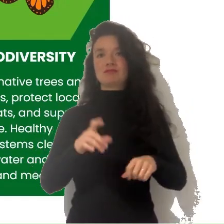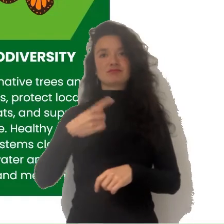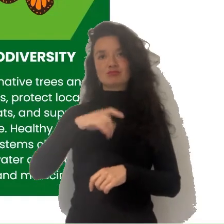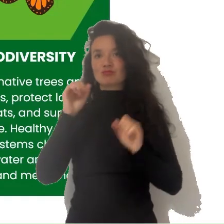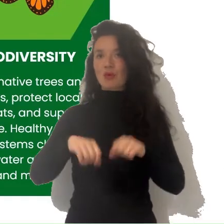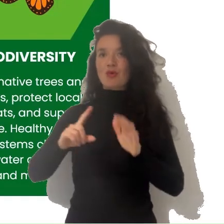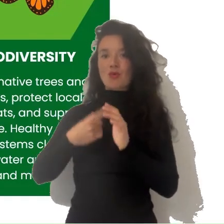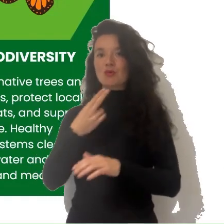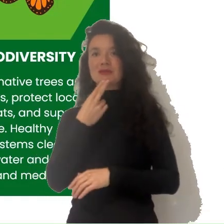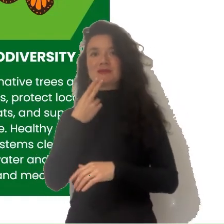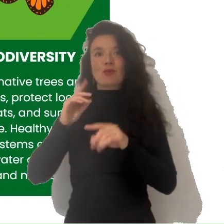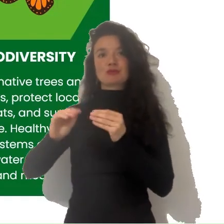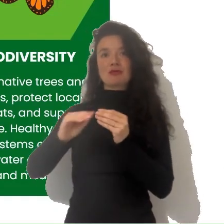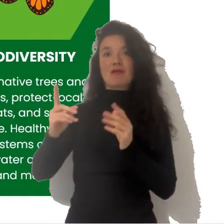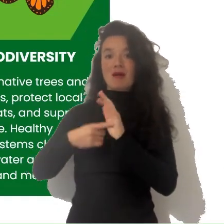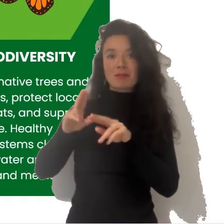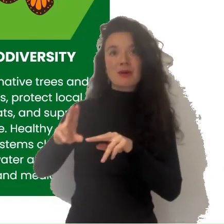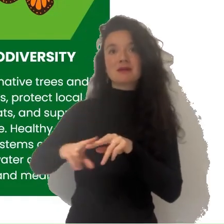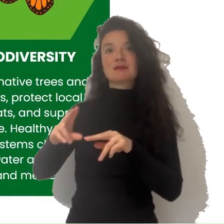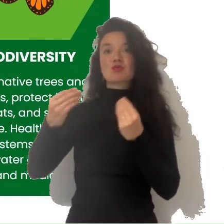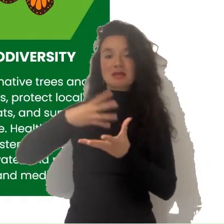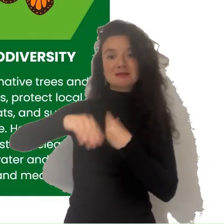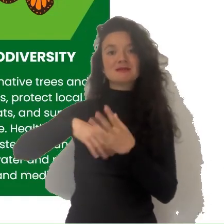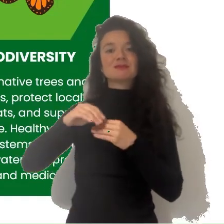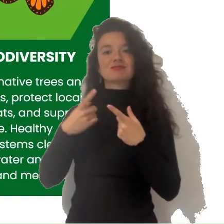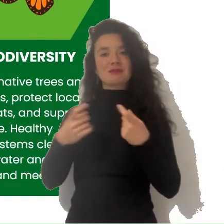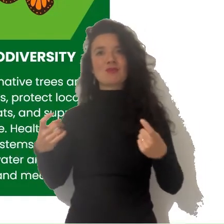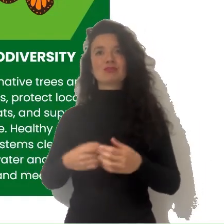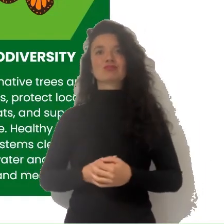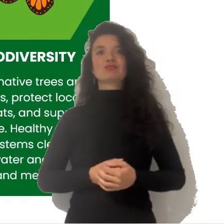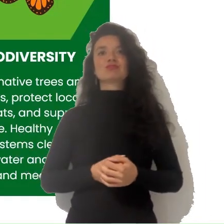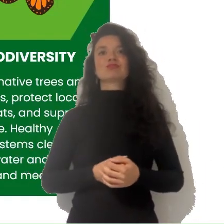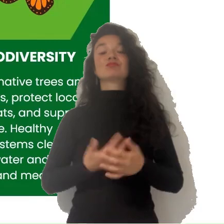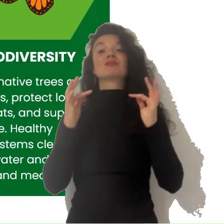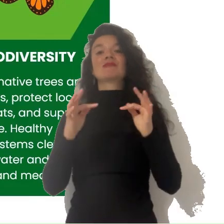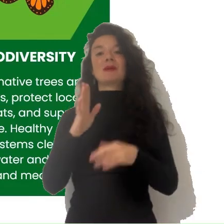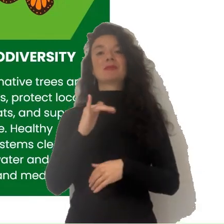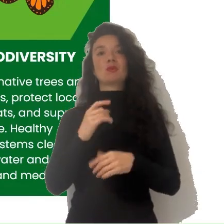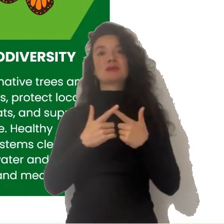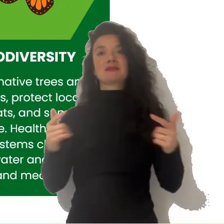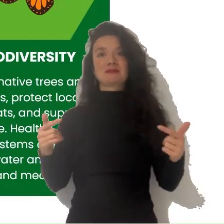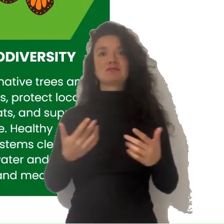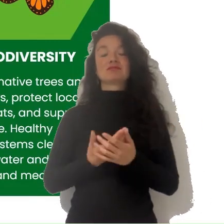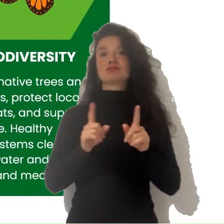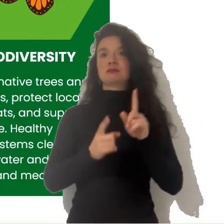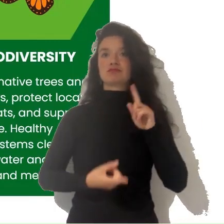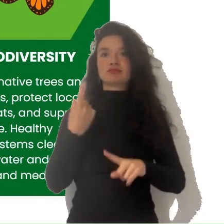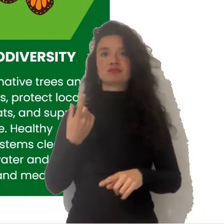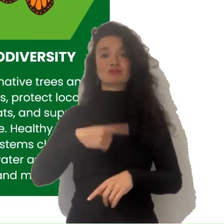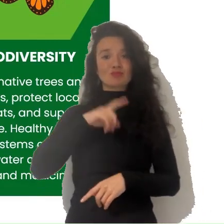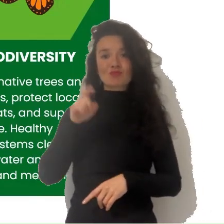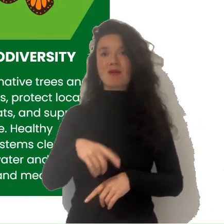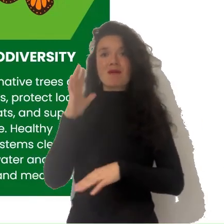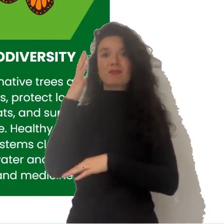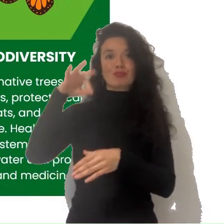systems and renewable energy sources. About materials, rather than buying new things, we can reuse items,